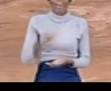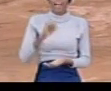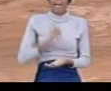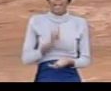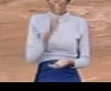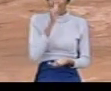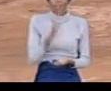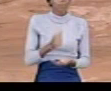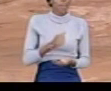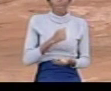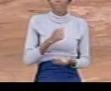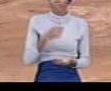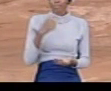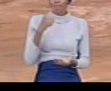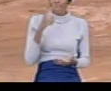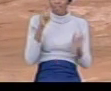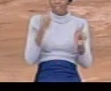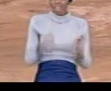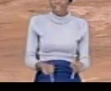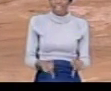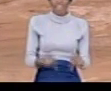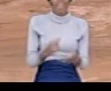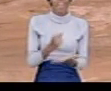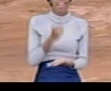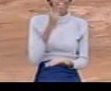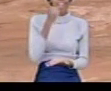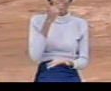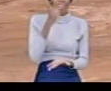amen. I am thou whosoever,